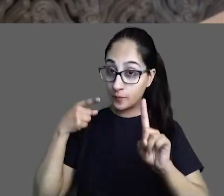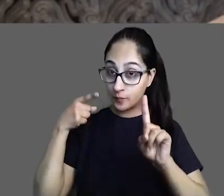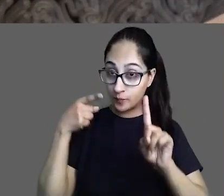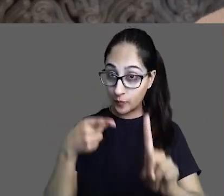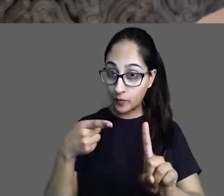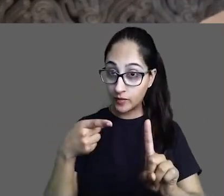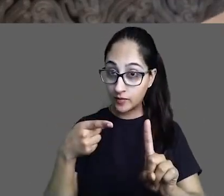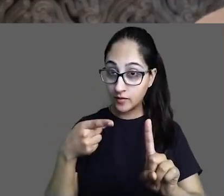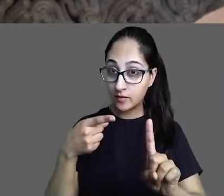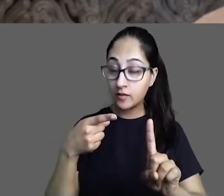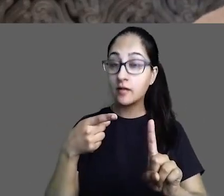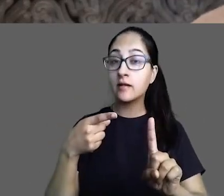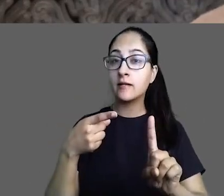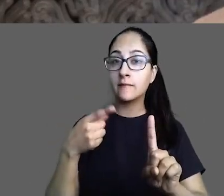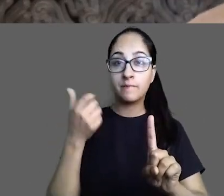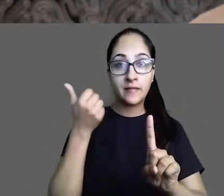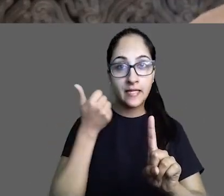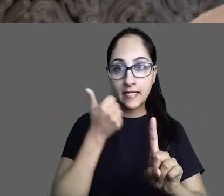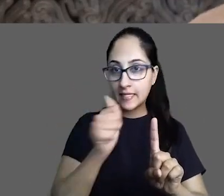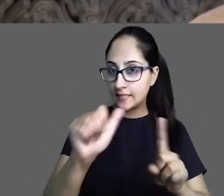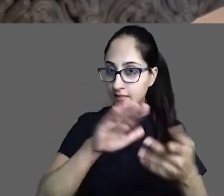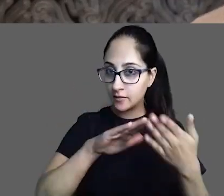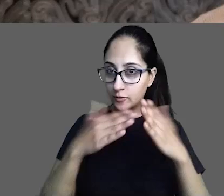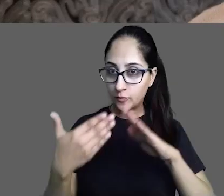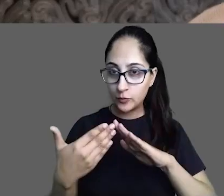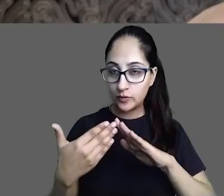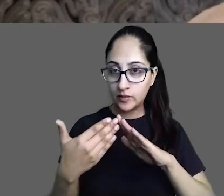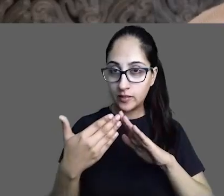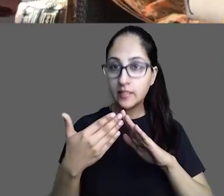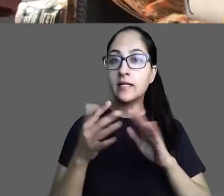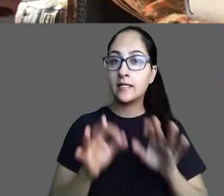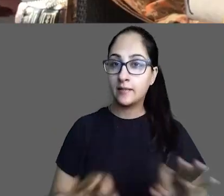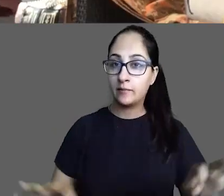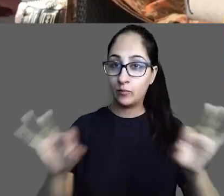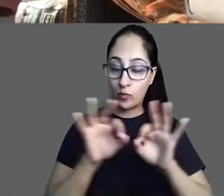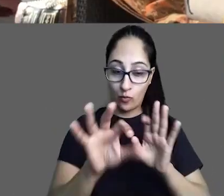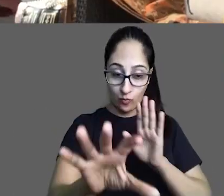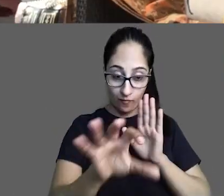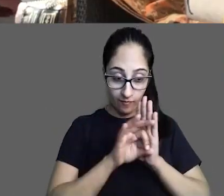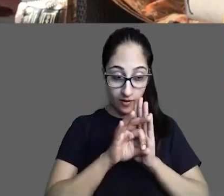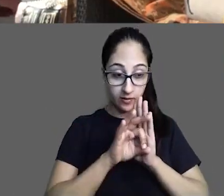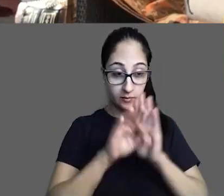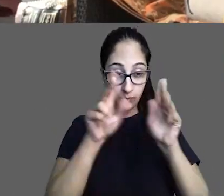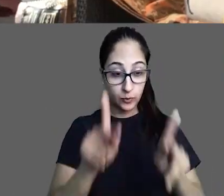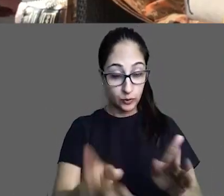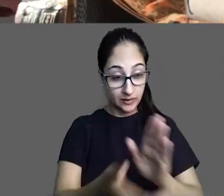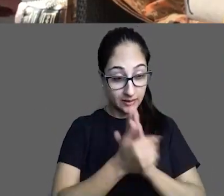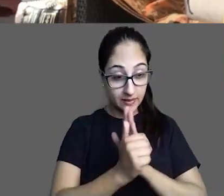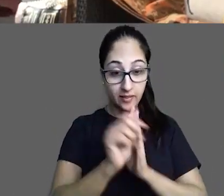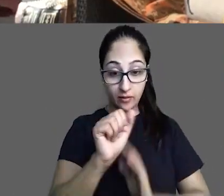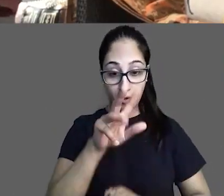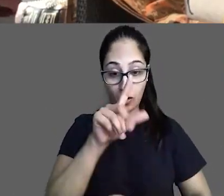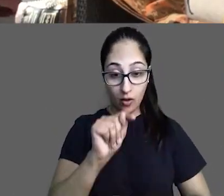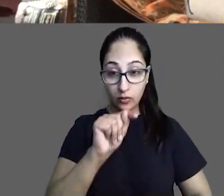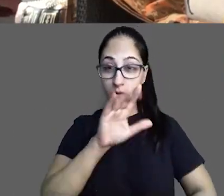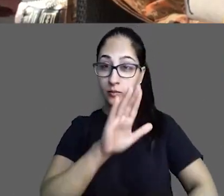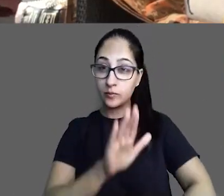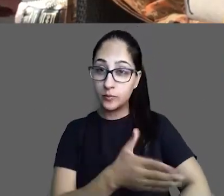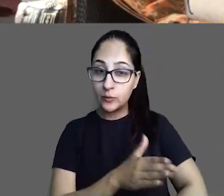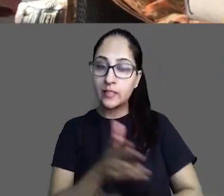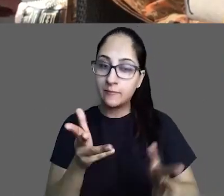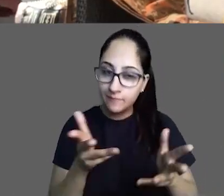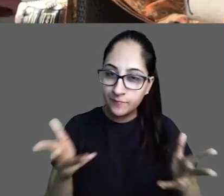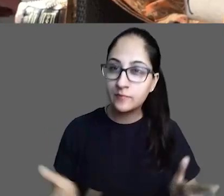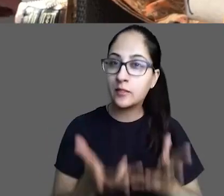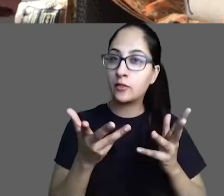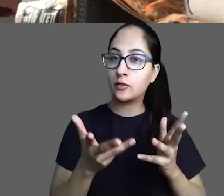and most important role of the arts in any community. It's so interesting because one of the beautiful things I think about